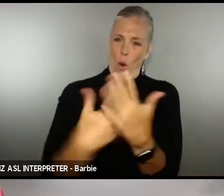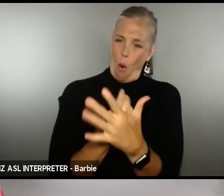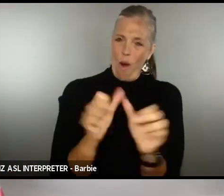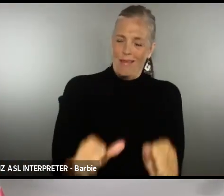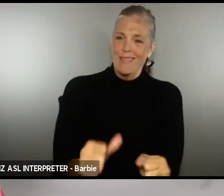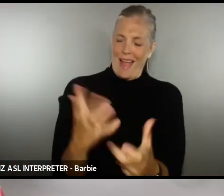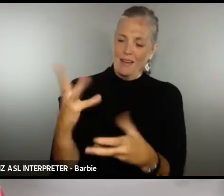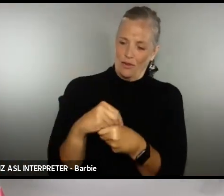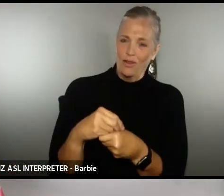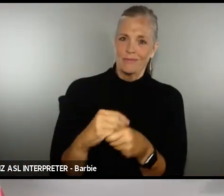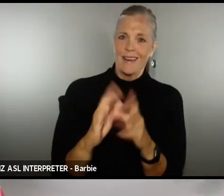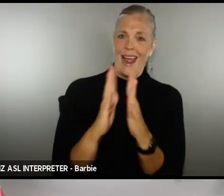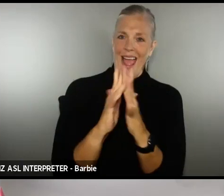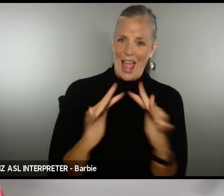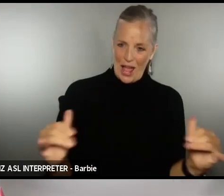it.